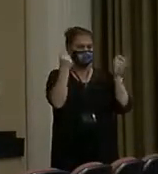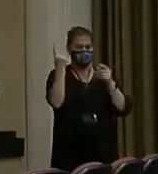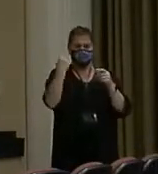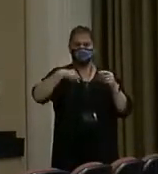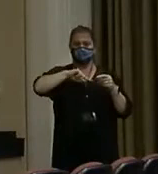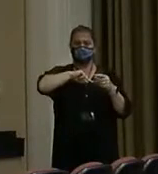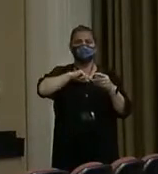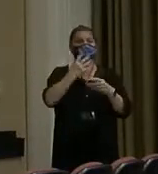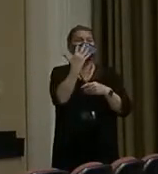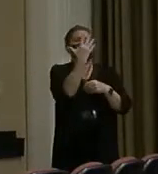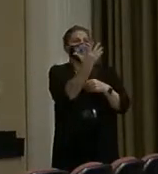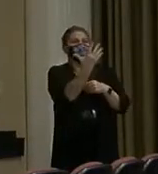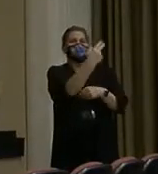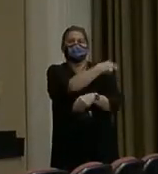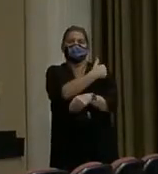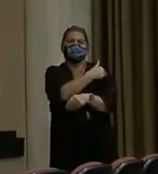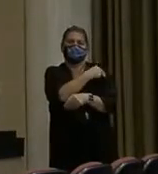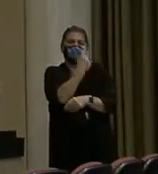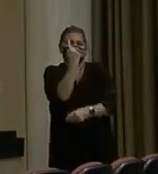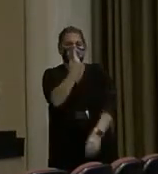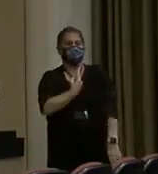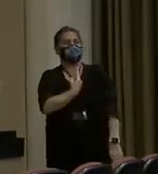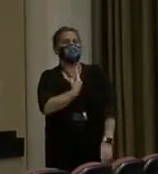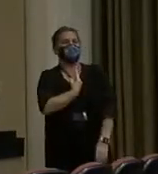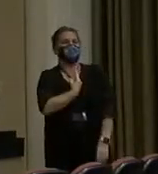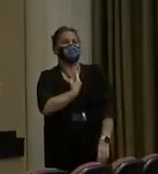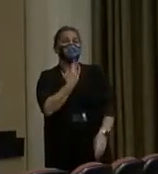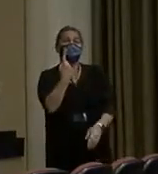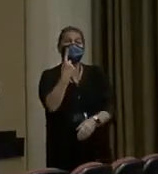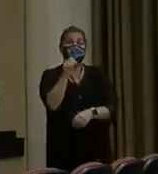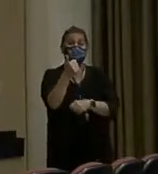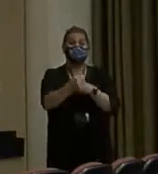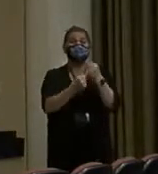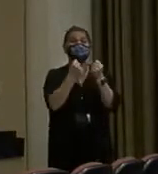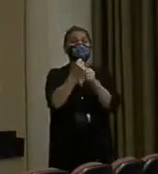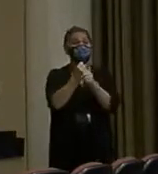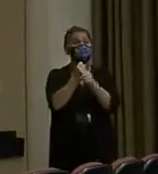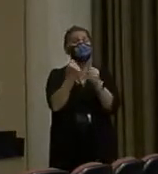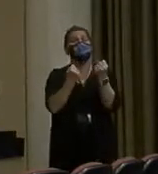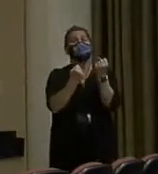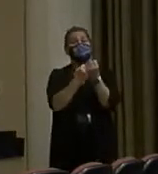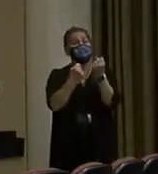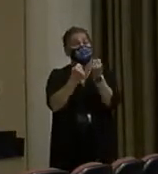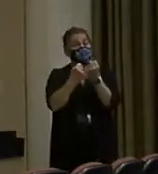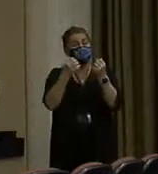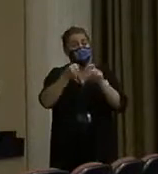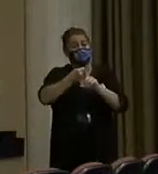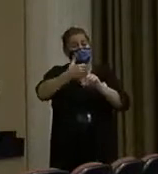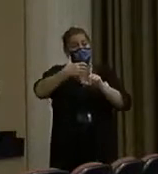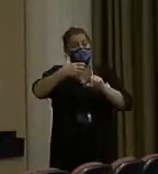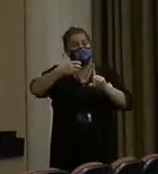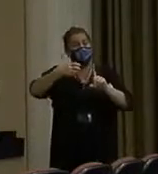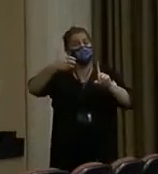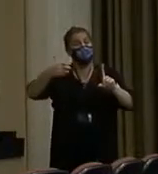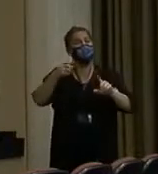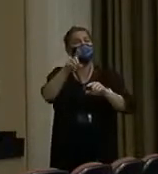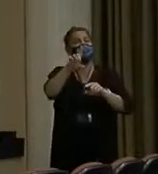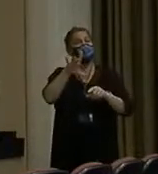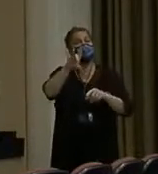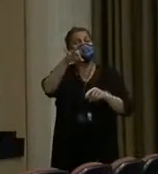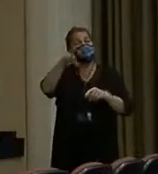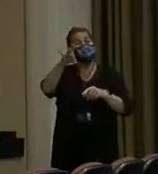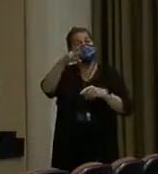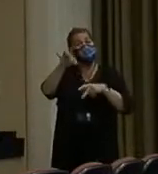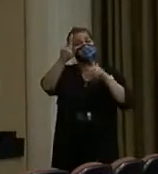for five hospitals. Through the decade of support, we had actually funded